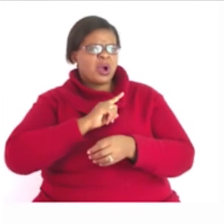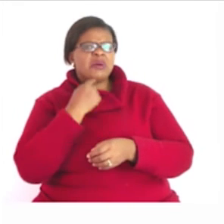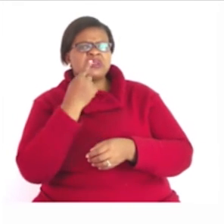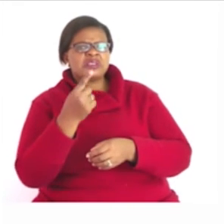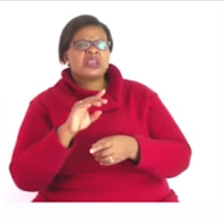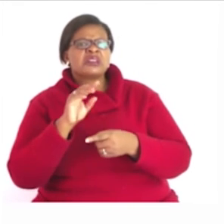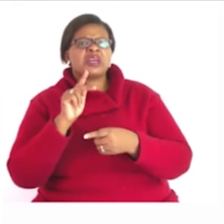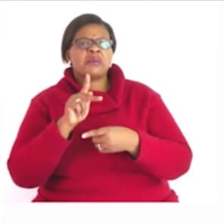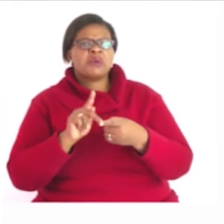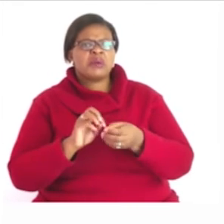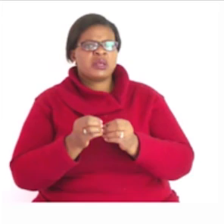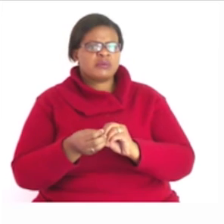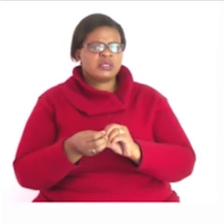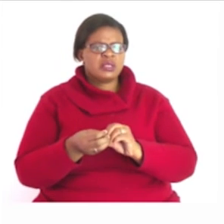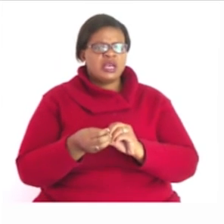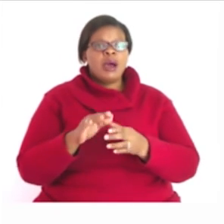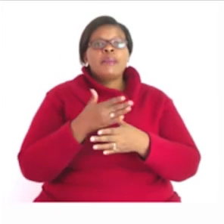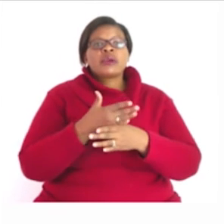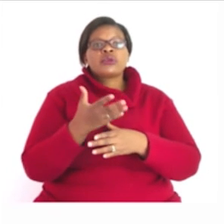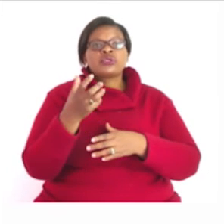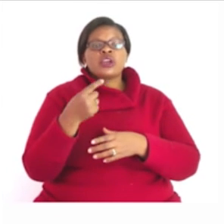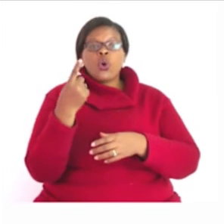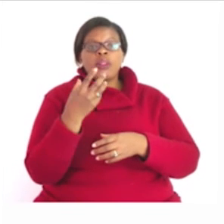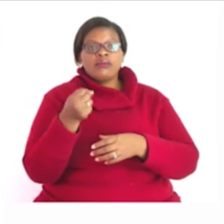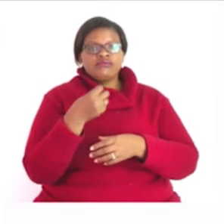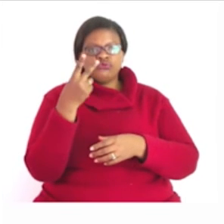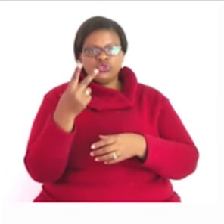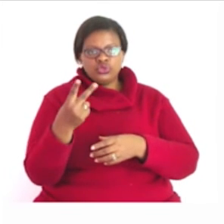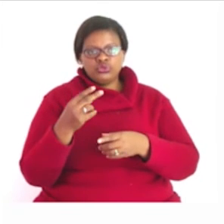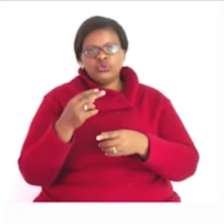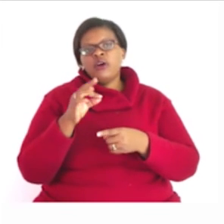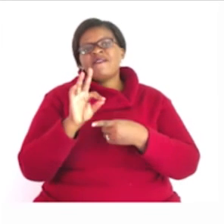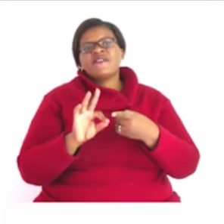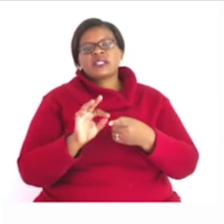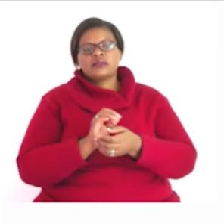numbers? Because they only have 2 factors.